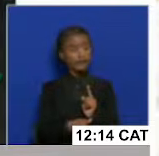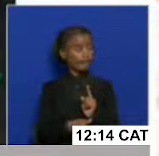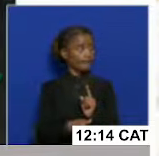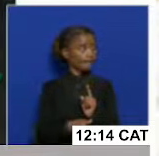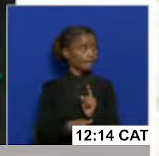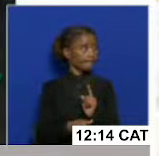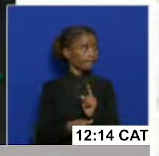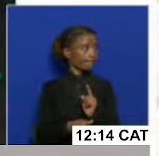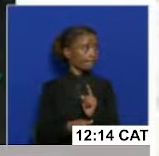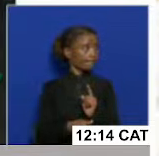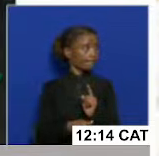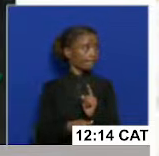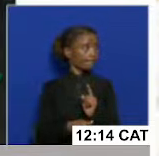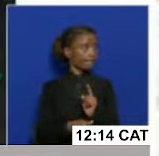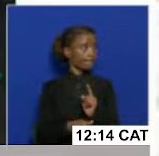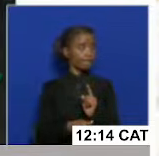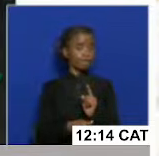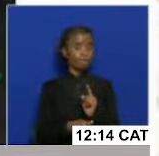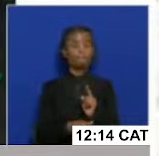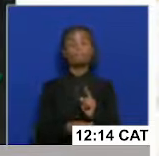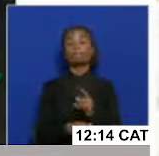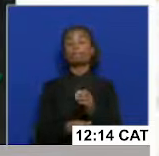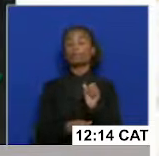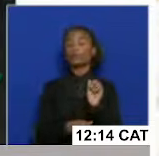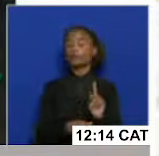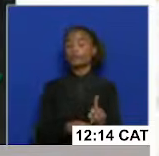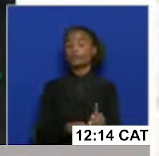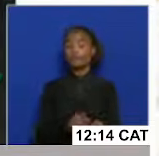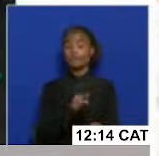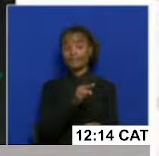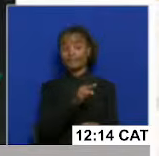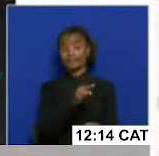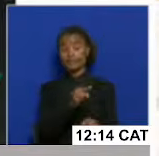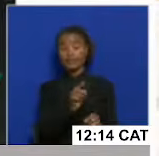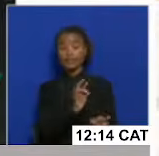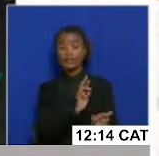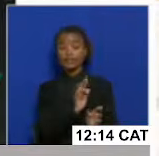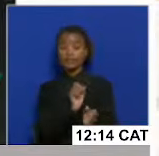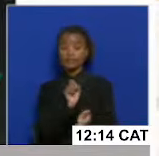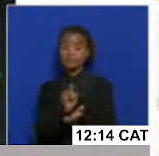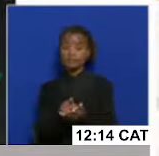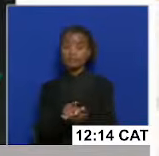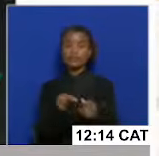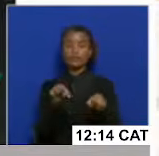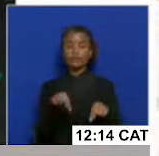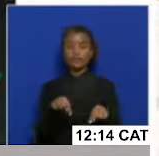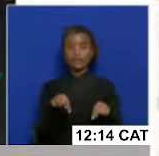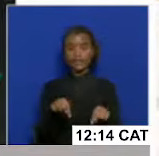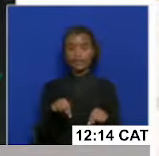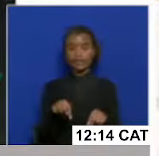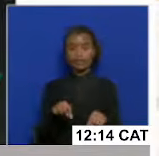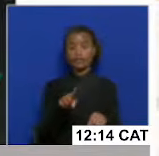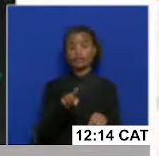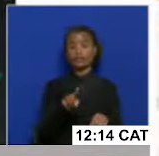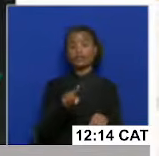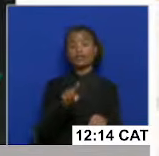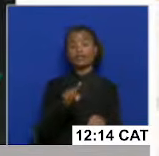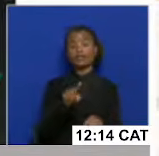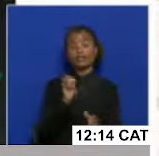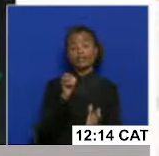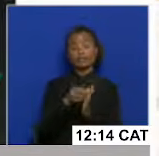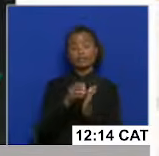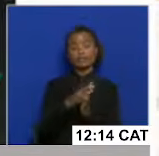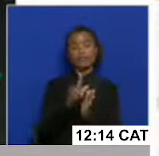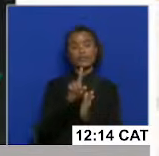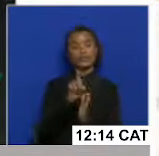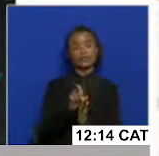And she Okay. responds to say, "Today, question mark, we have to give iPad statements. Friday, he